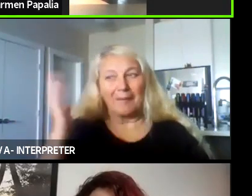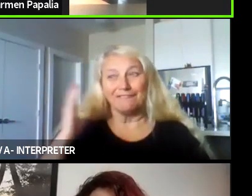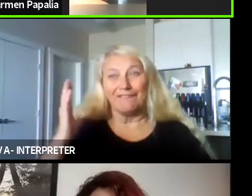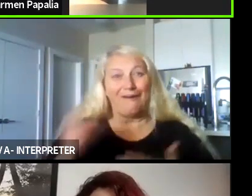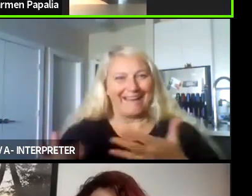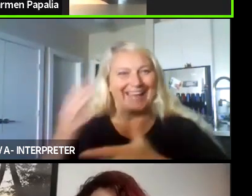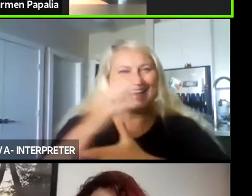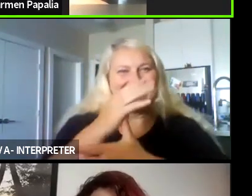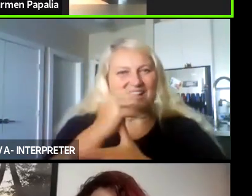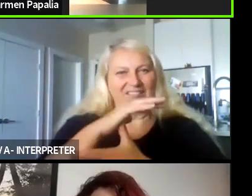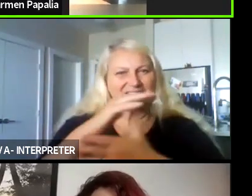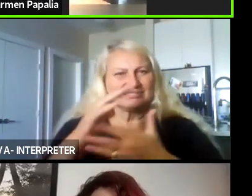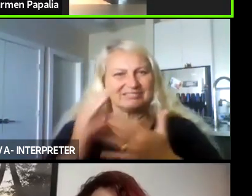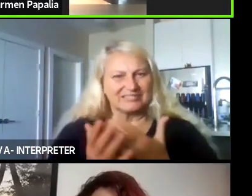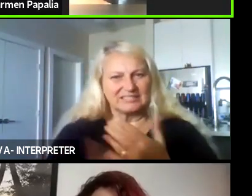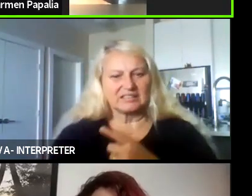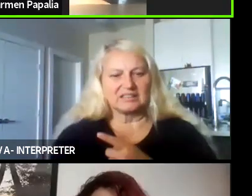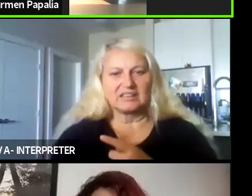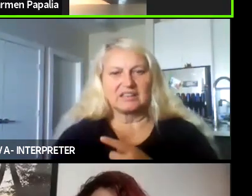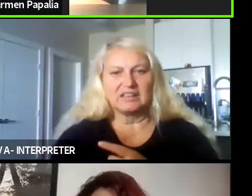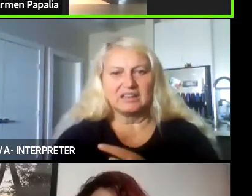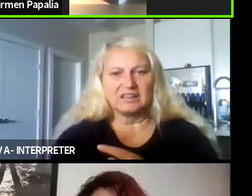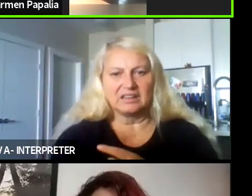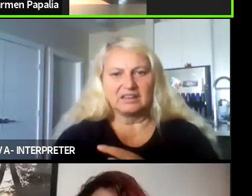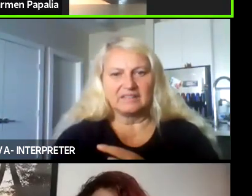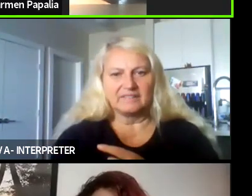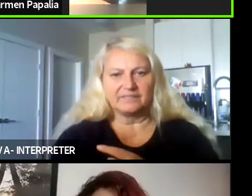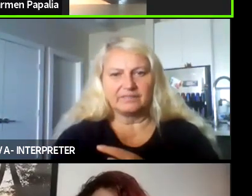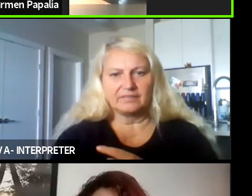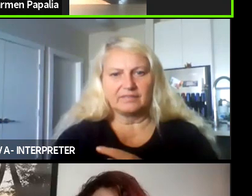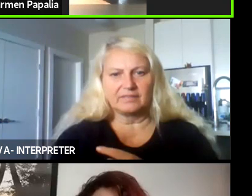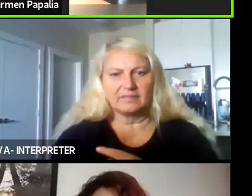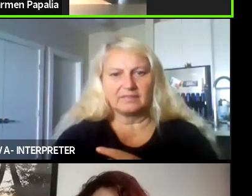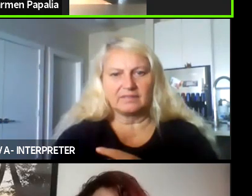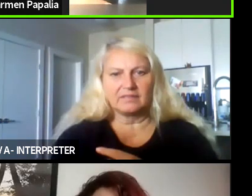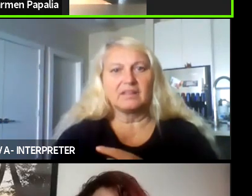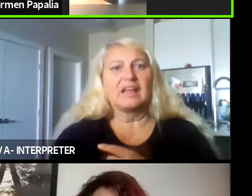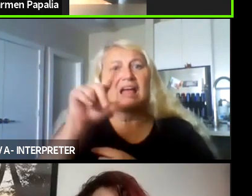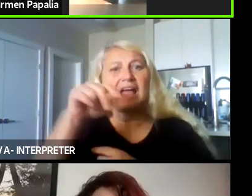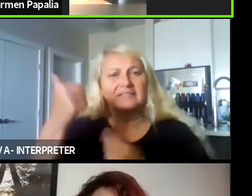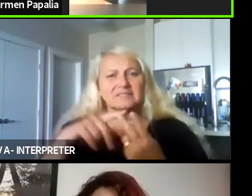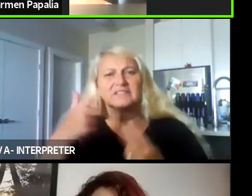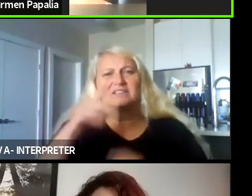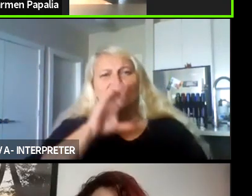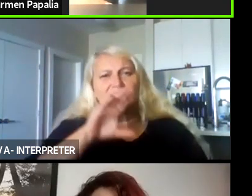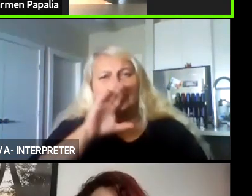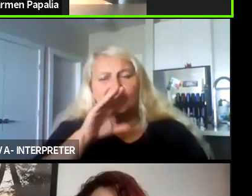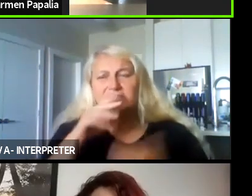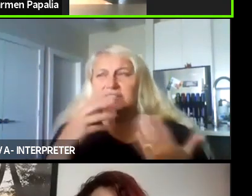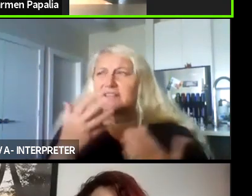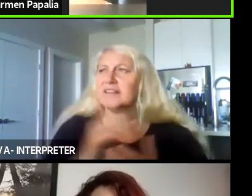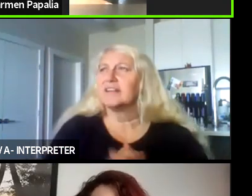And that's kind of, yeah, how I'm feeling. Some of the frustration comes out of like institutions